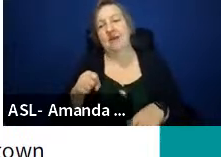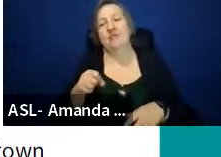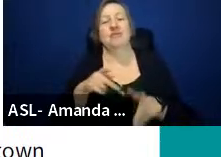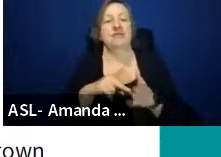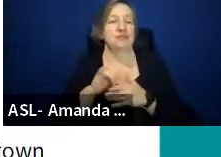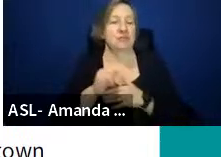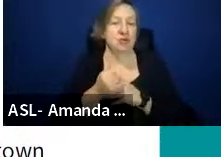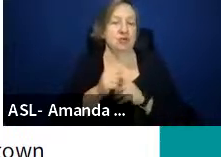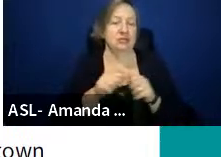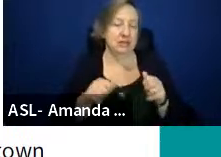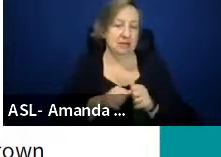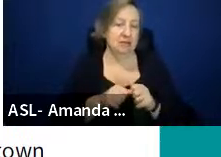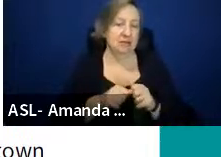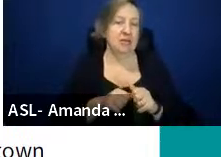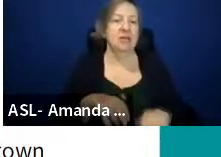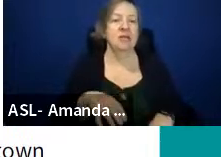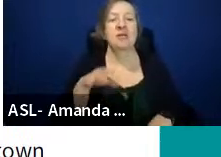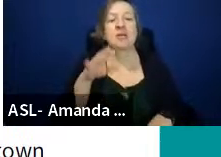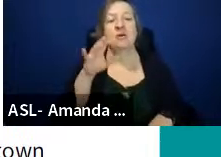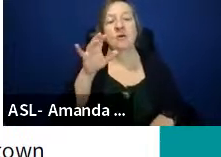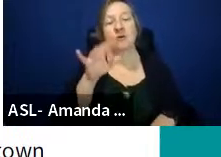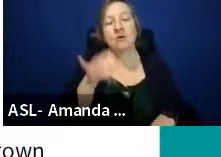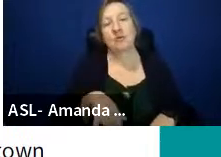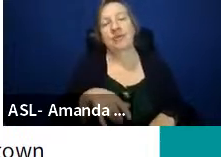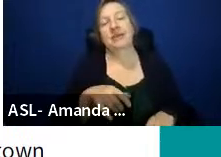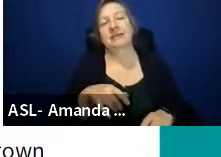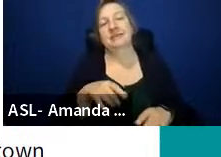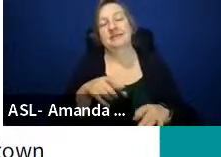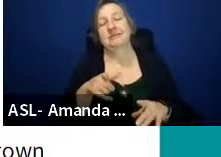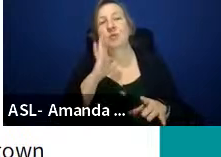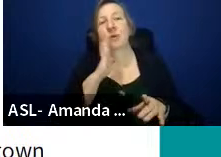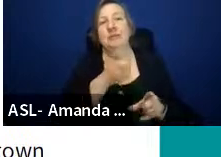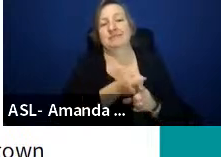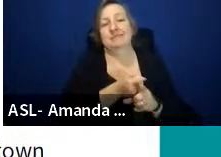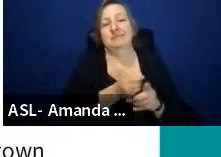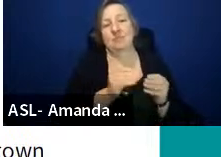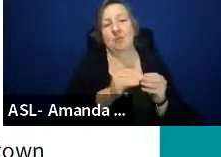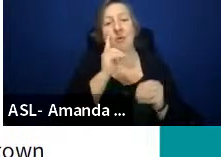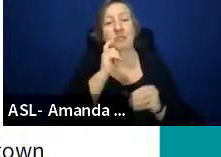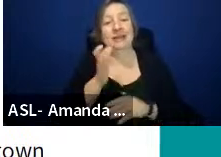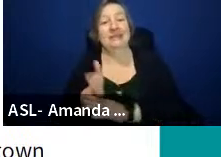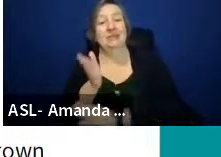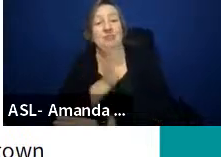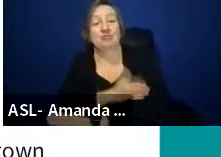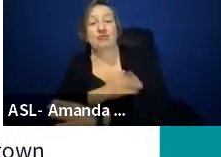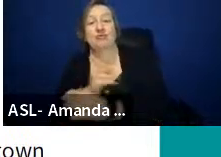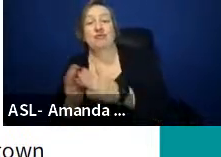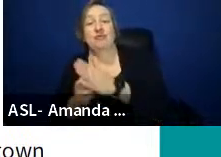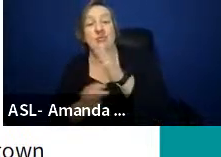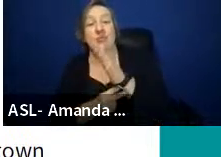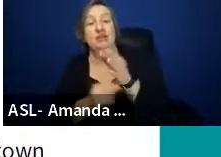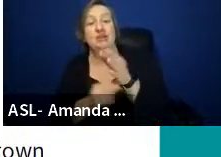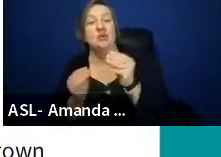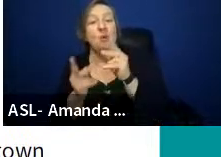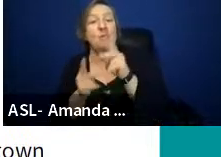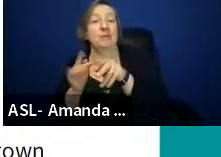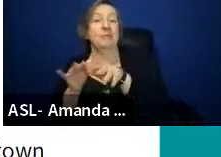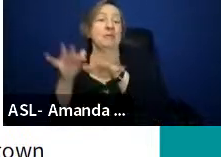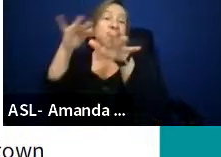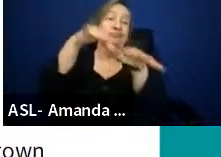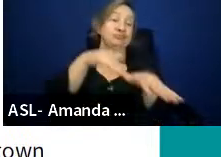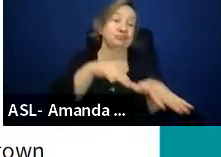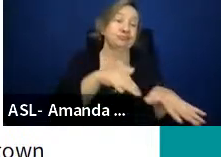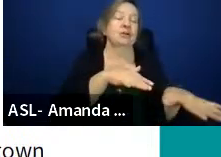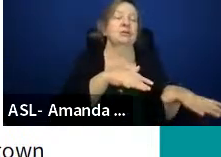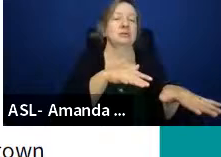area. So this origin destination pair gets impacted a little bit more because we are improving the bridge. So you're kind of getting a little bit more flow down to